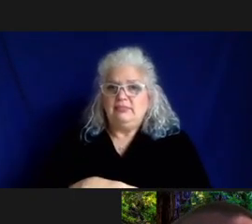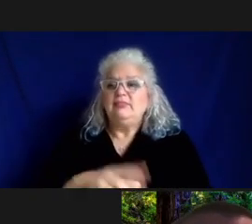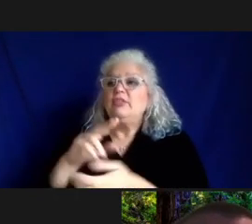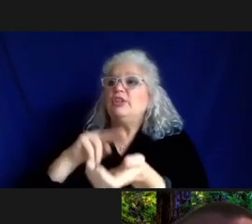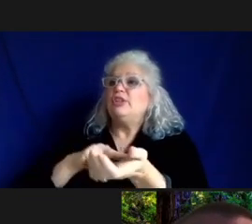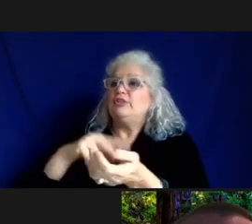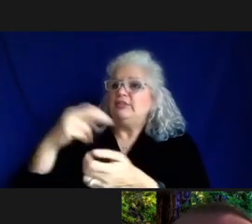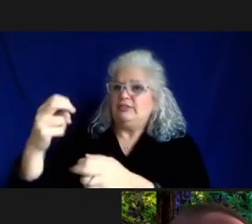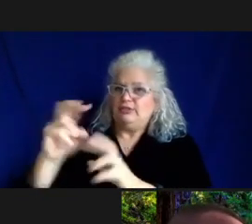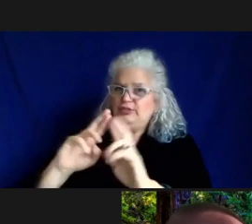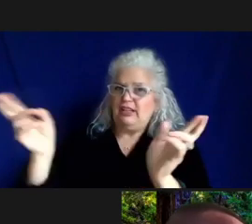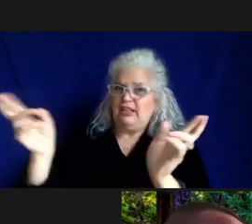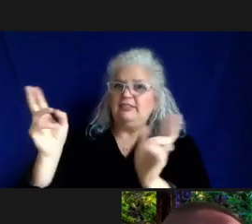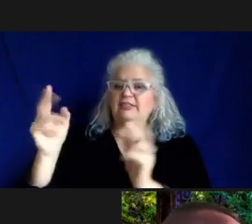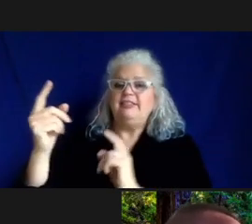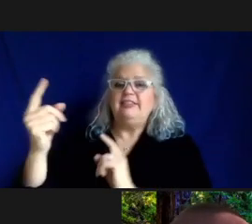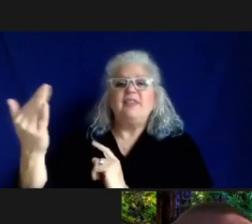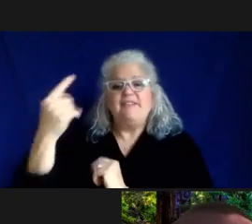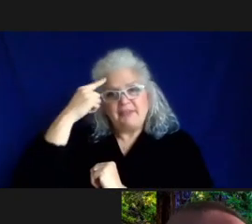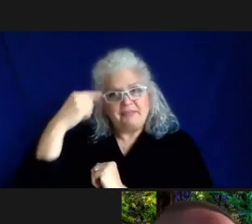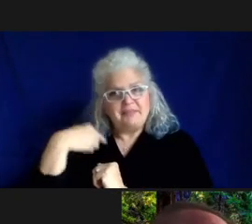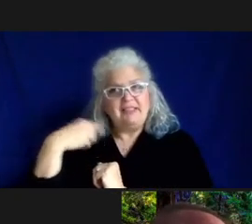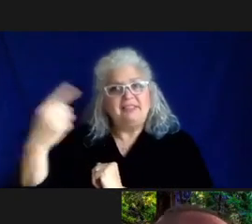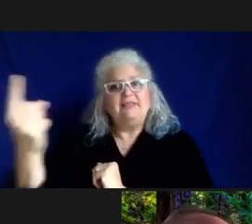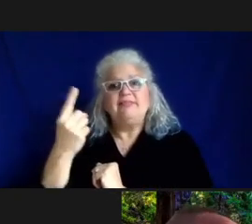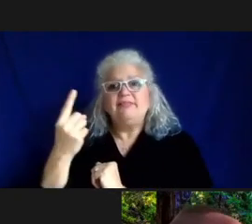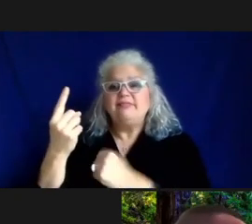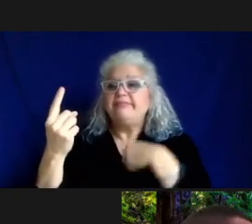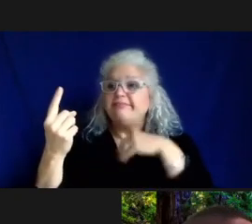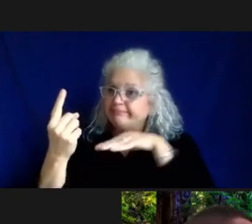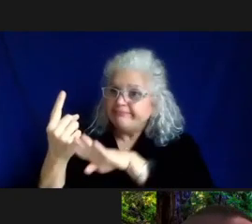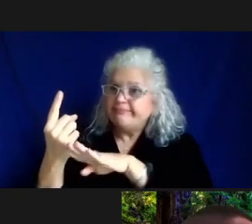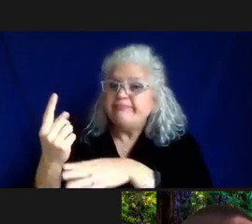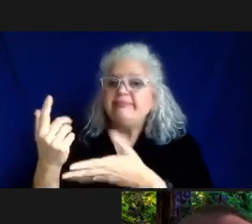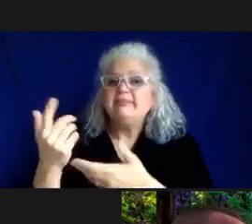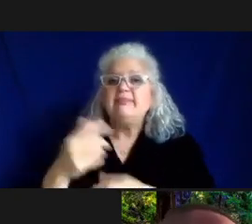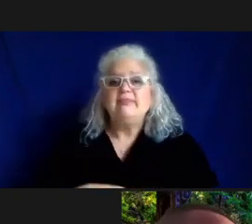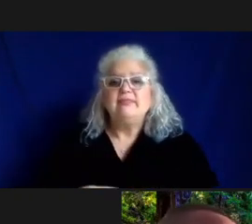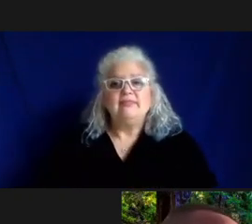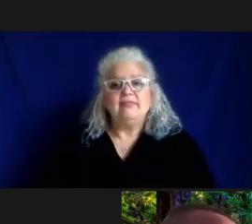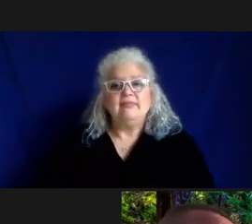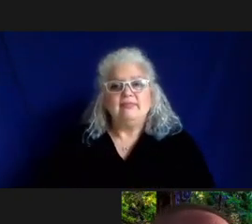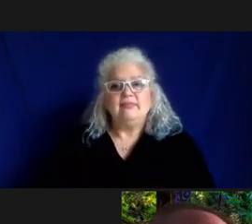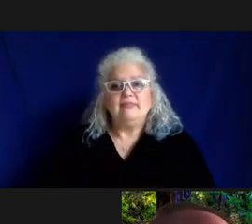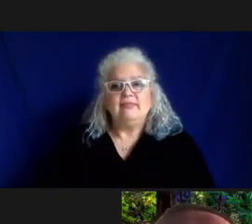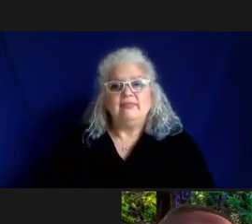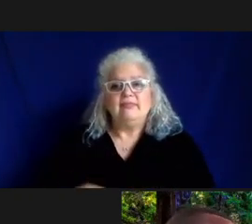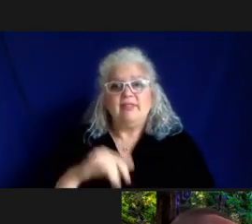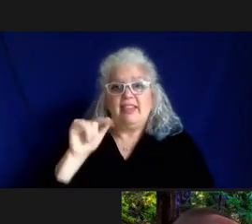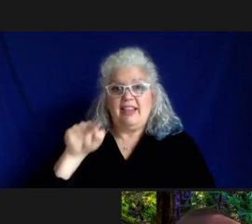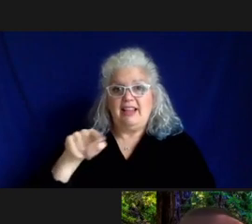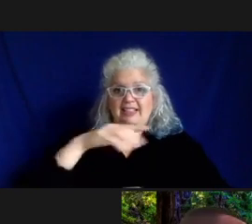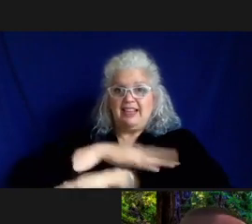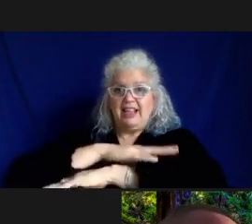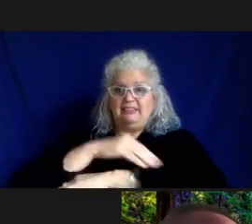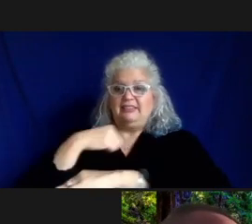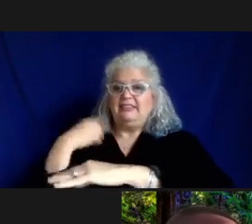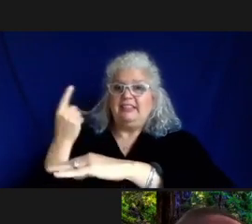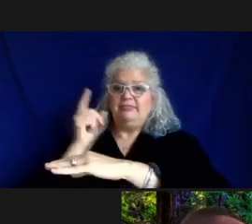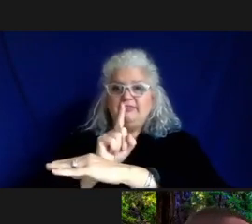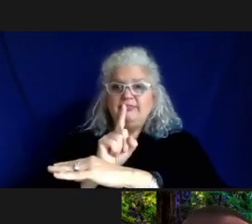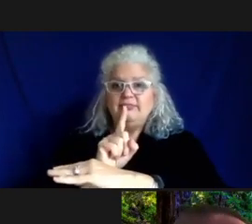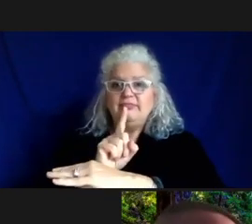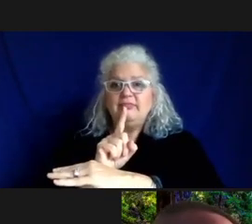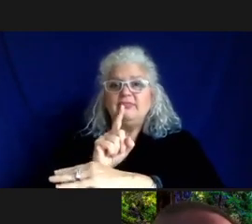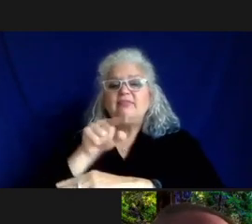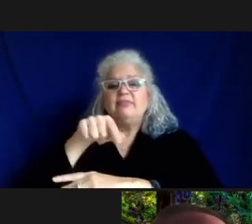also at the front desk where you sign in, they had the EMTs, the fire department. It was just cool to see that everyone was together on this, and it